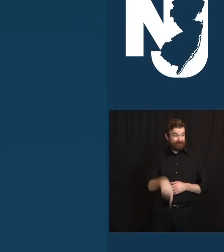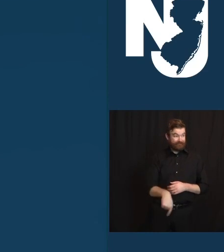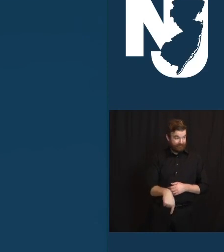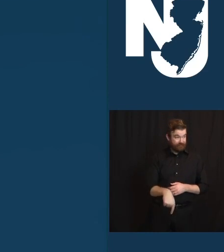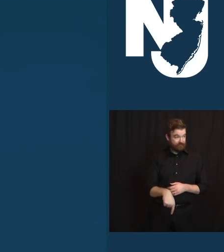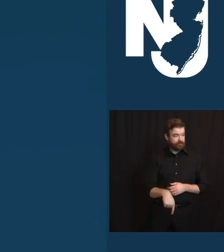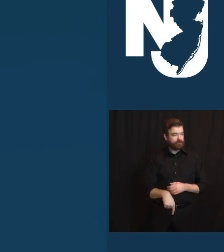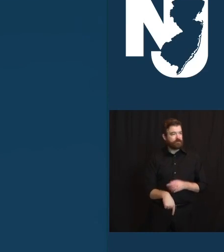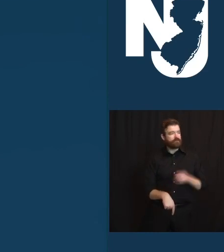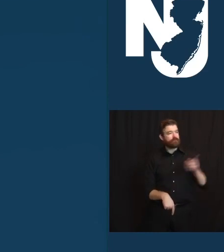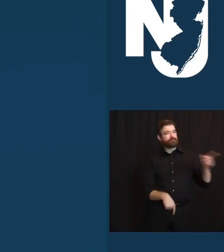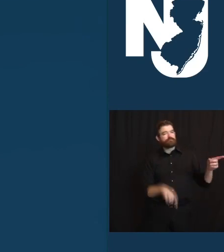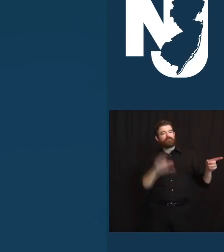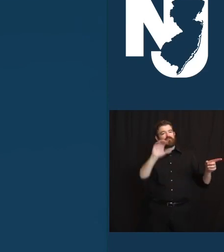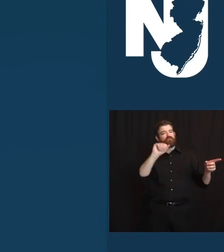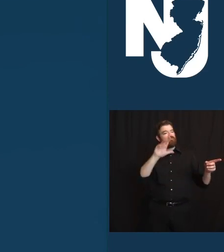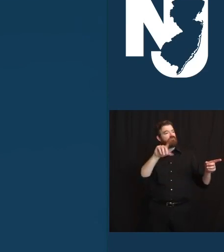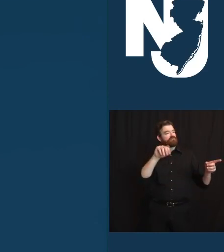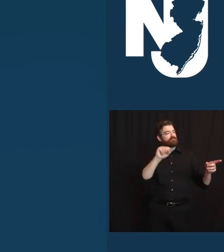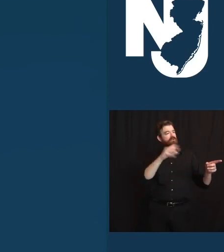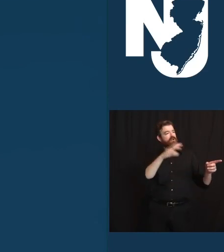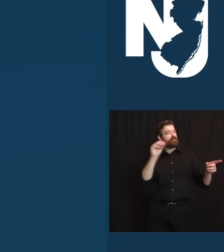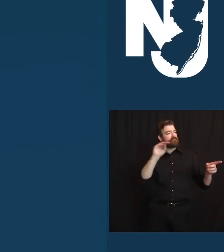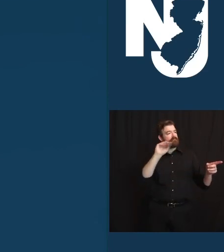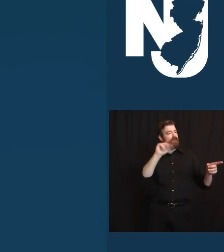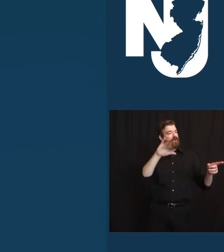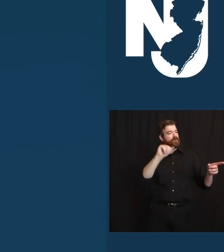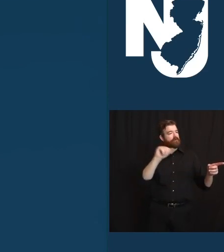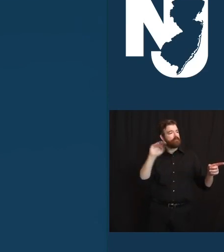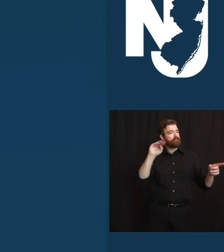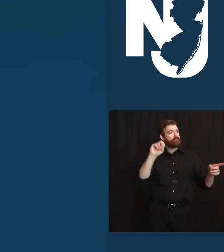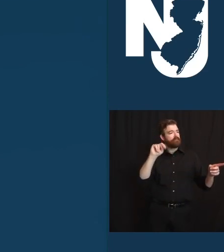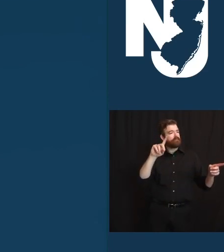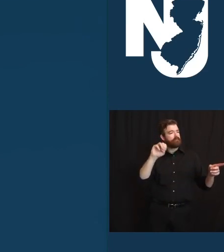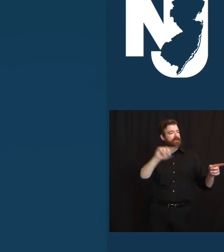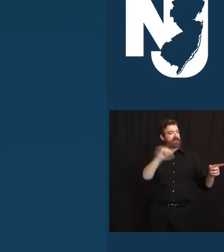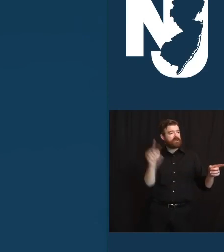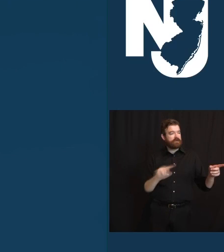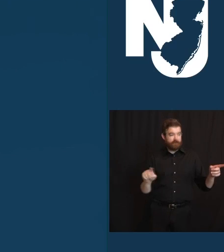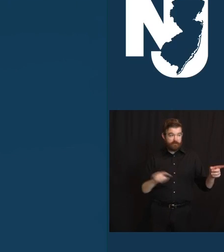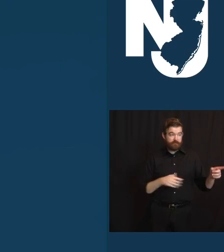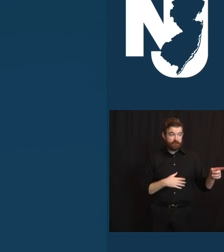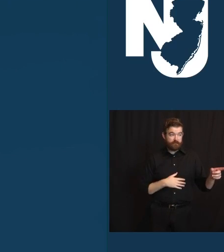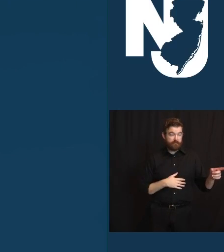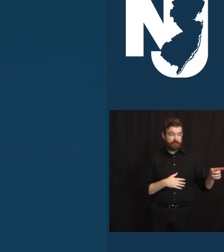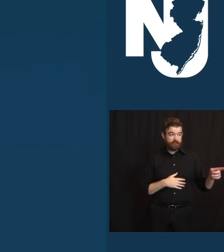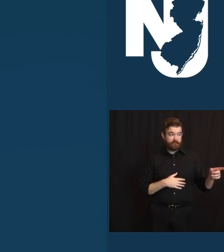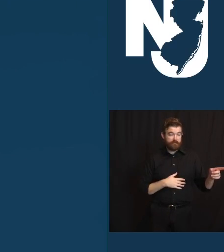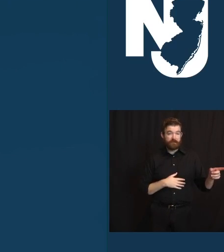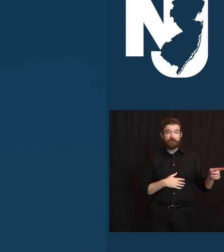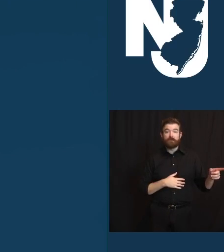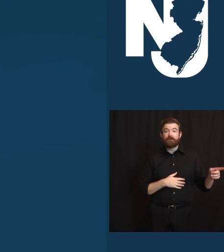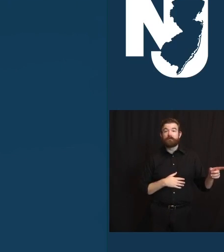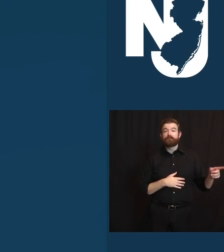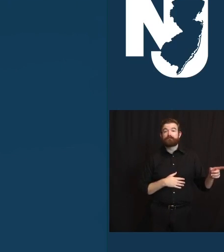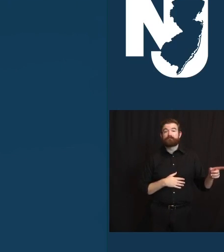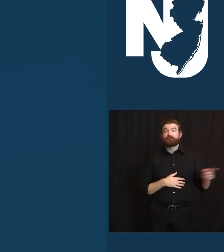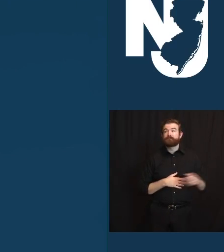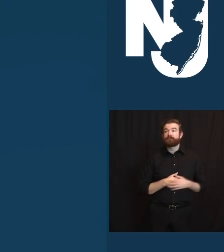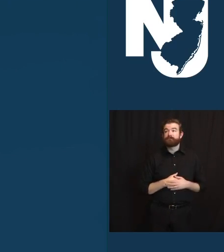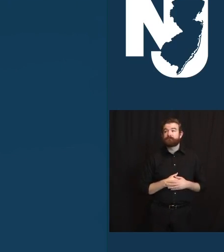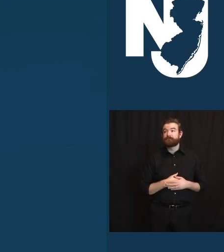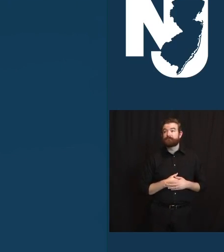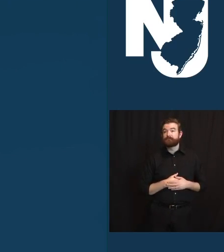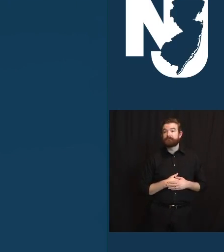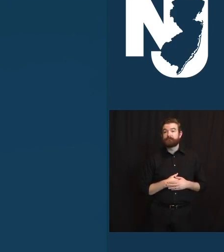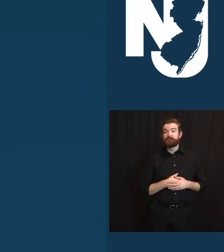Mendez. Is one of you Julia? Julia? What an incredible honor to have you here. Bless you. And you